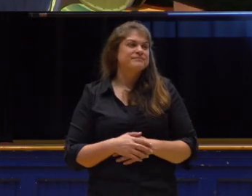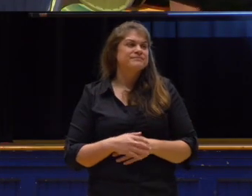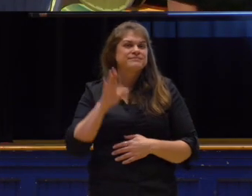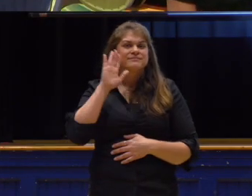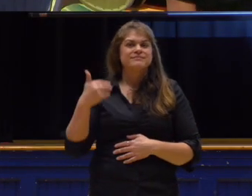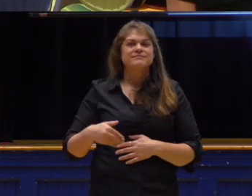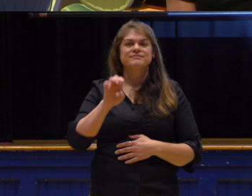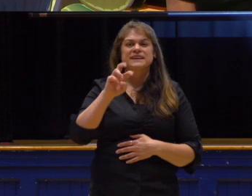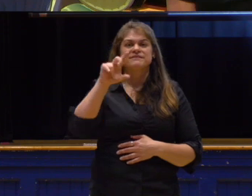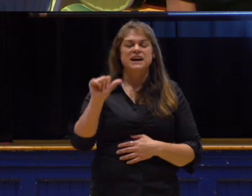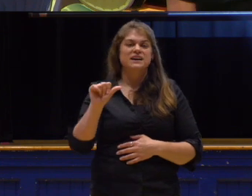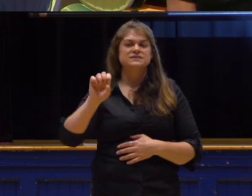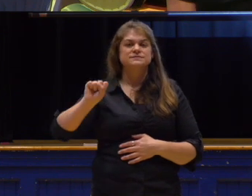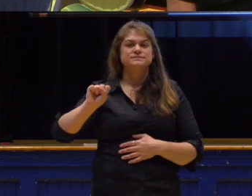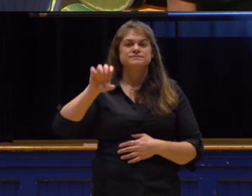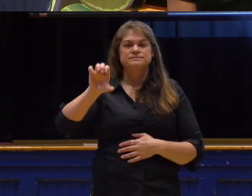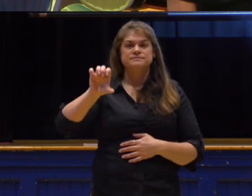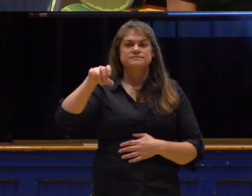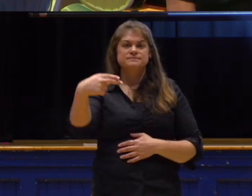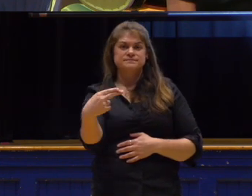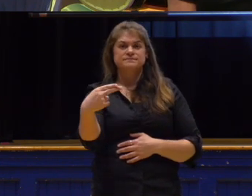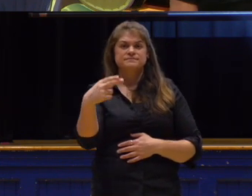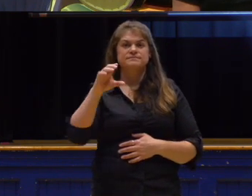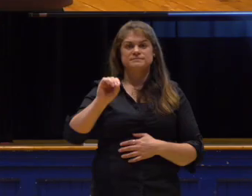Hi, my name is Eva Schocken. It's